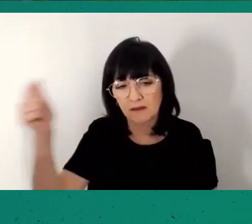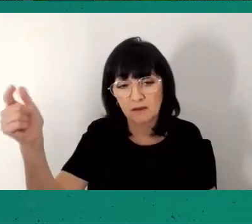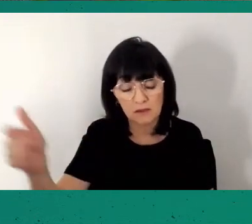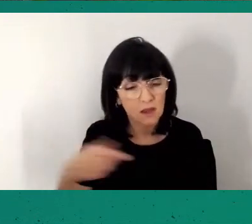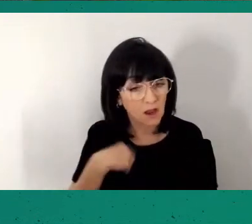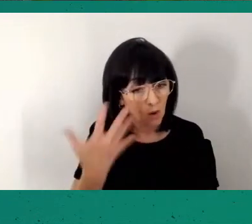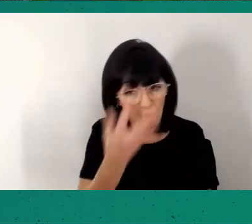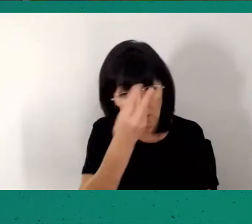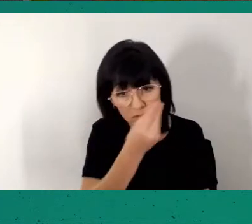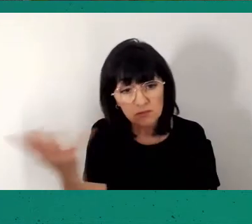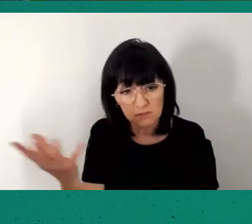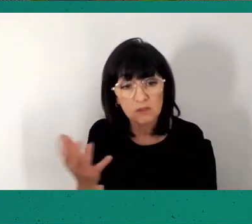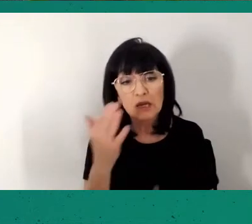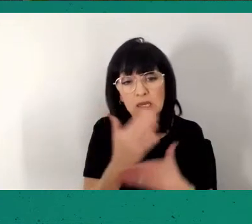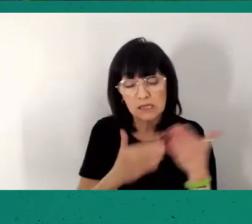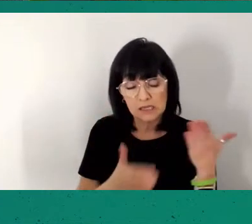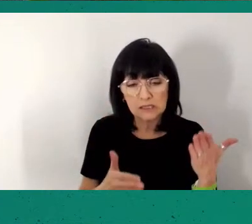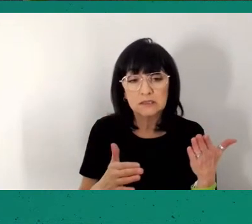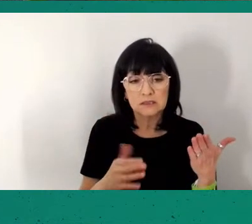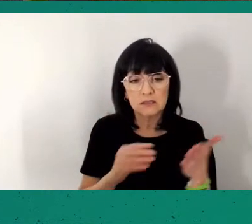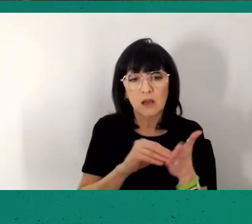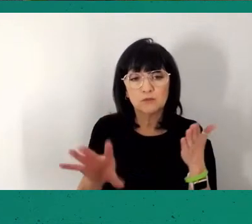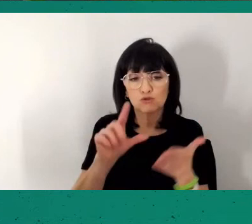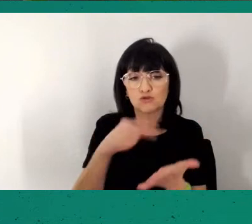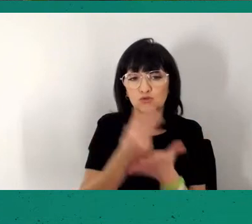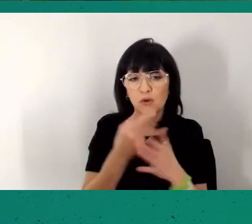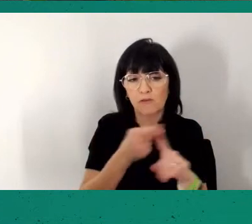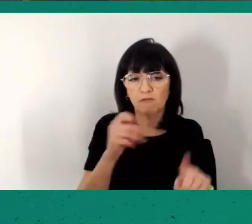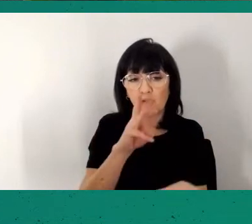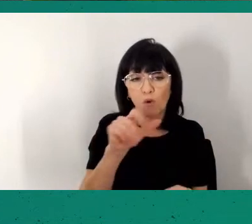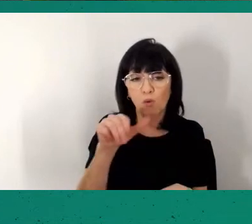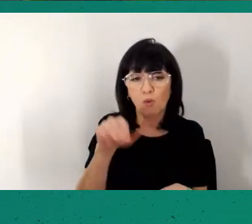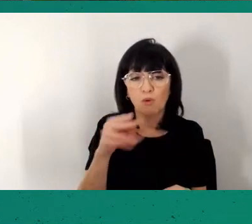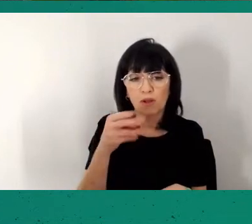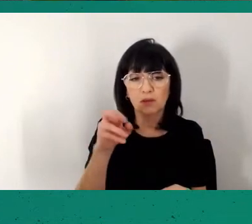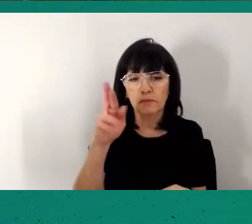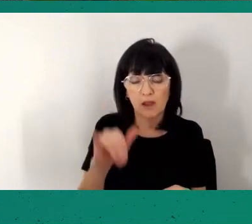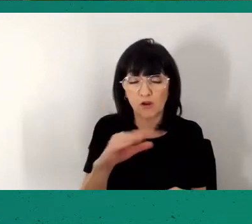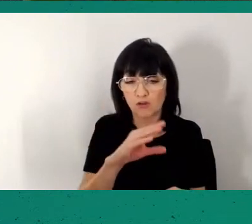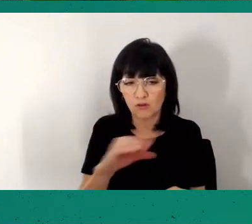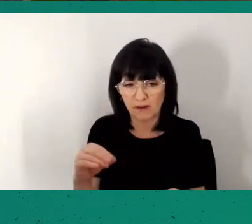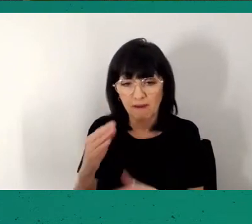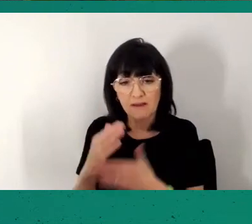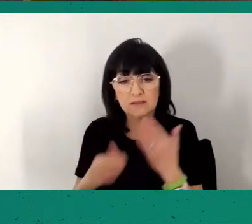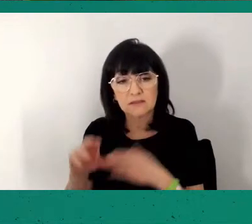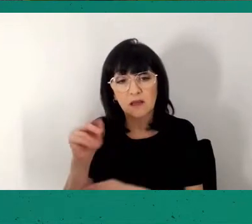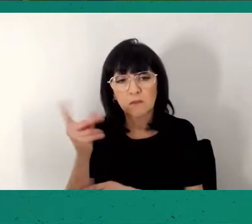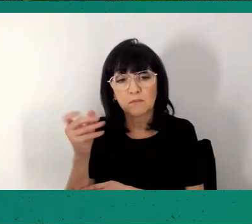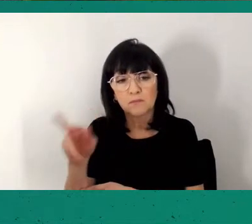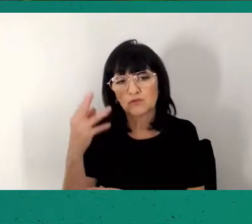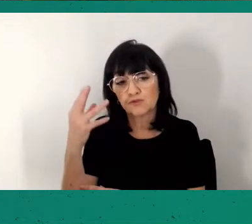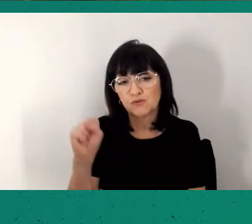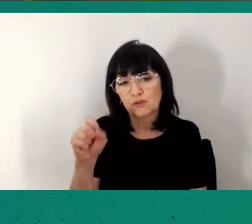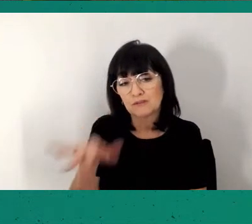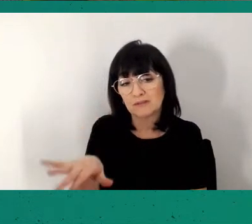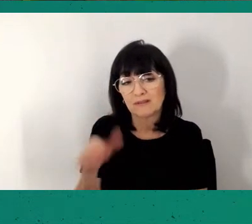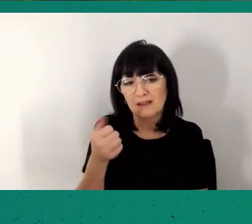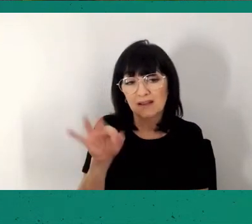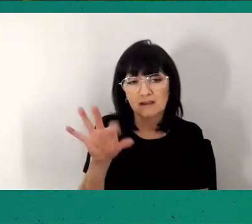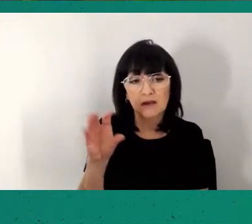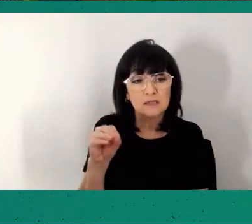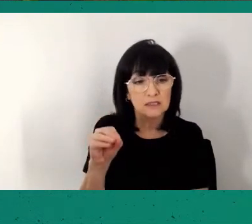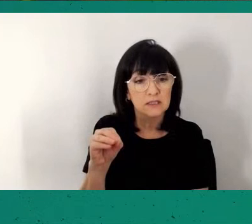from William Henry, and some of those who went to Dover High School when the schools were integrated in 1954,